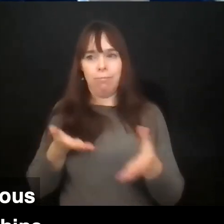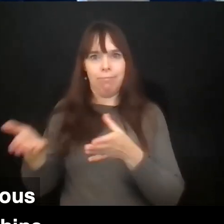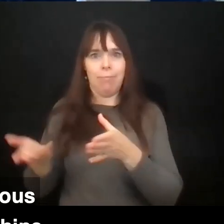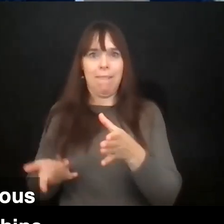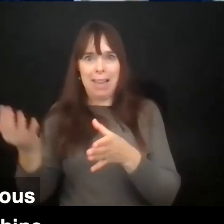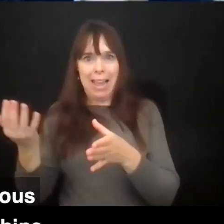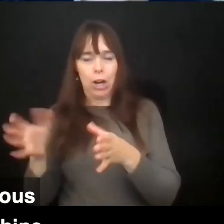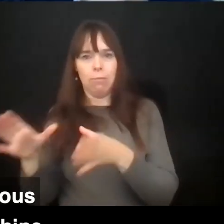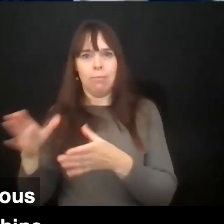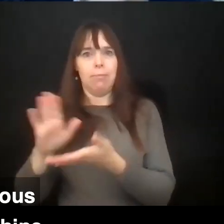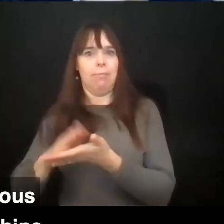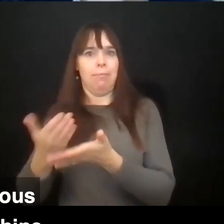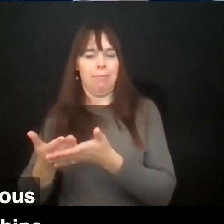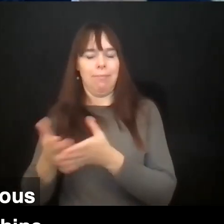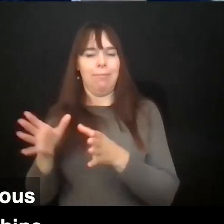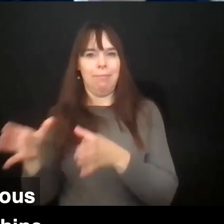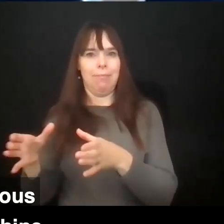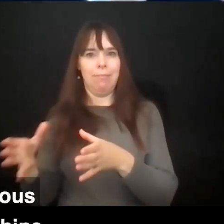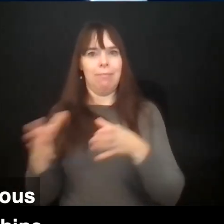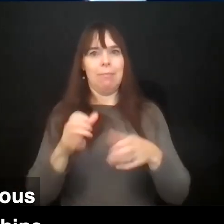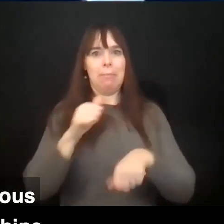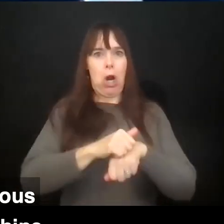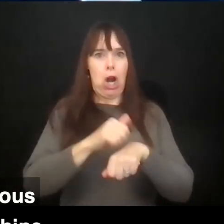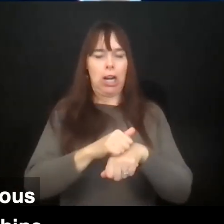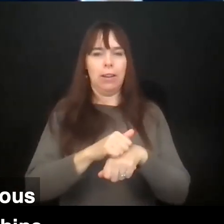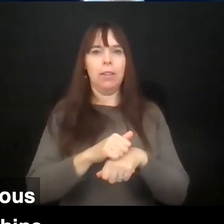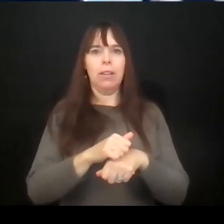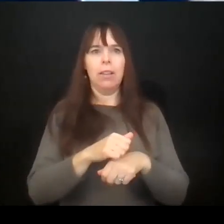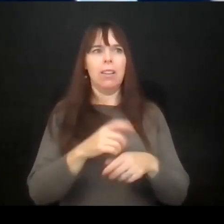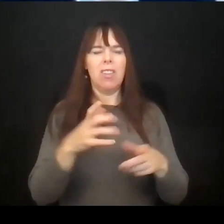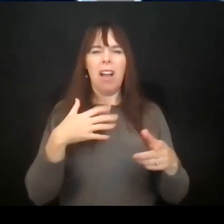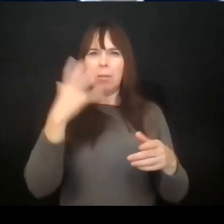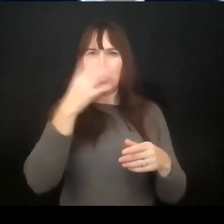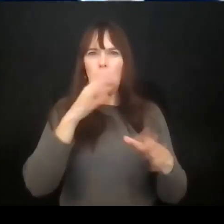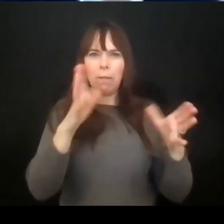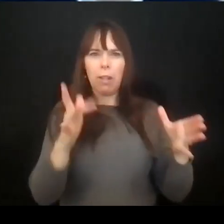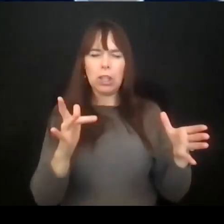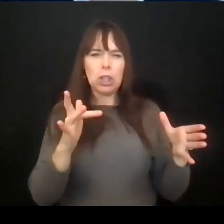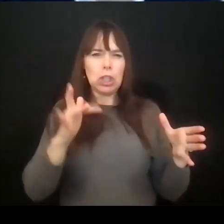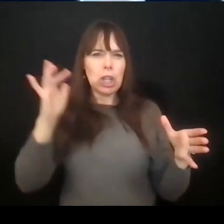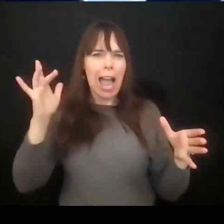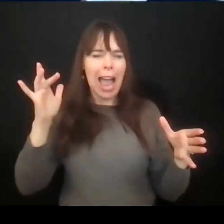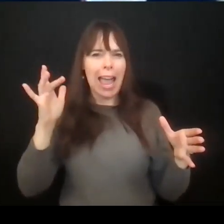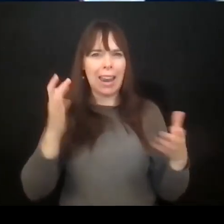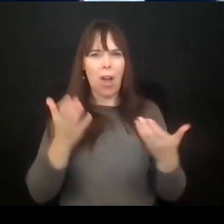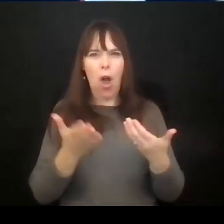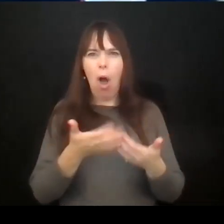She made these fabulous pieces that have this shine, like a